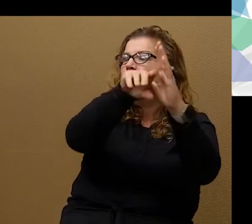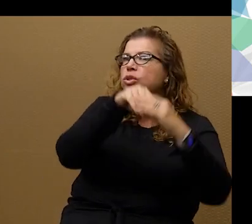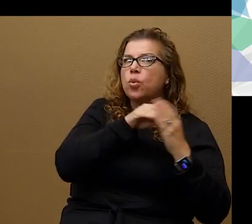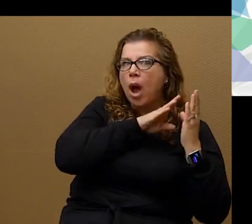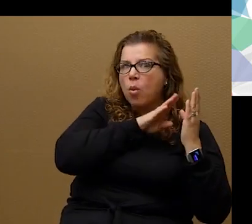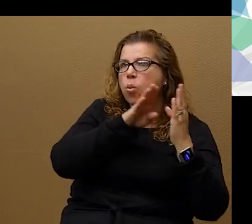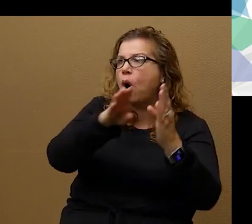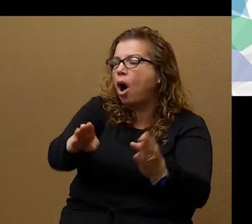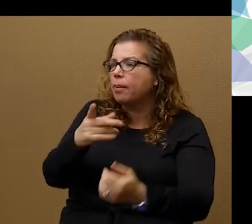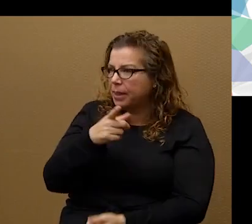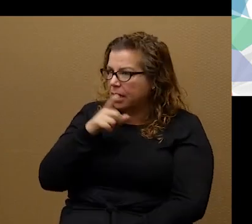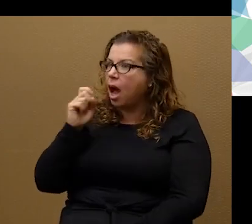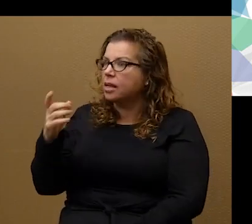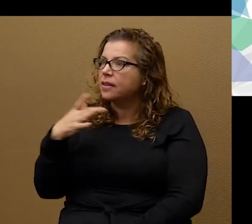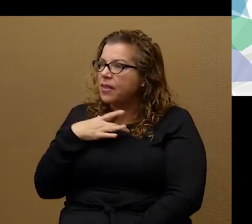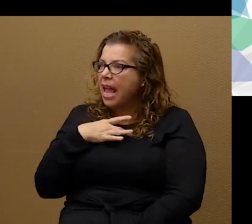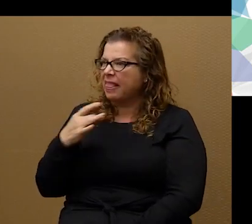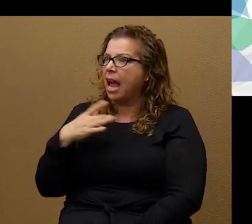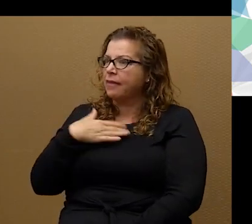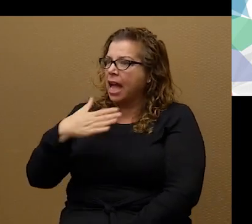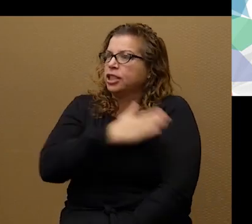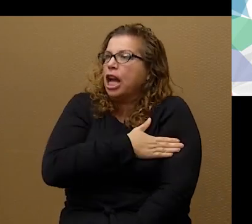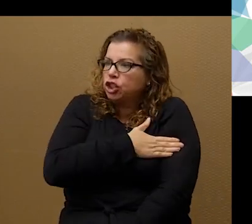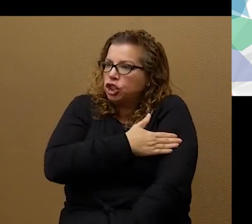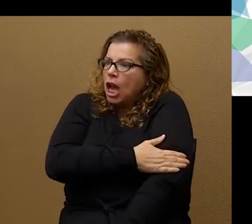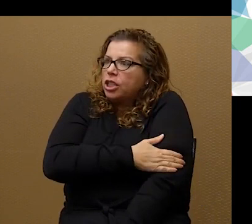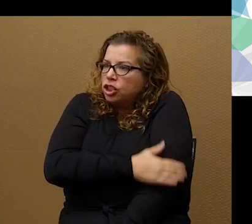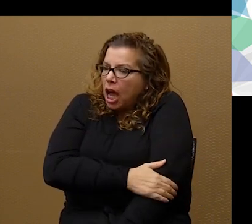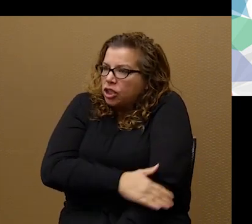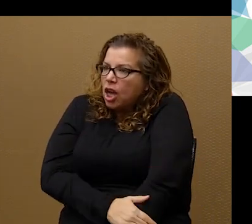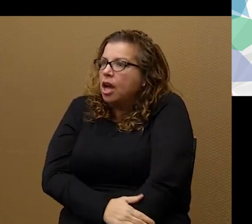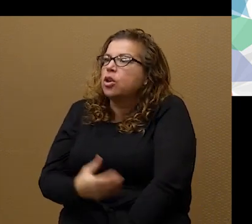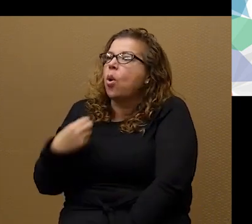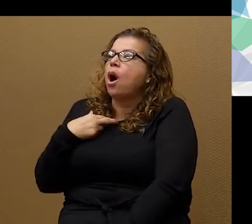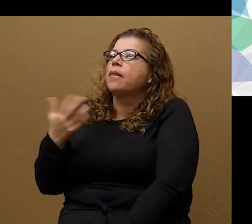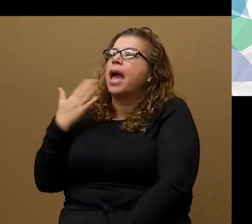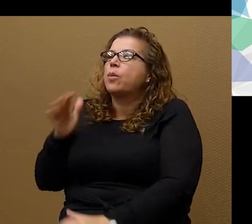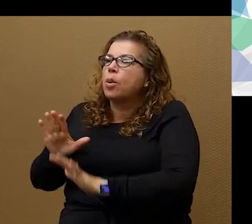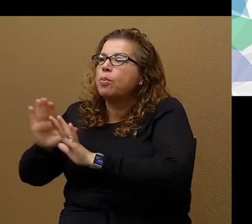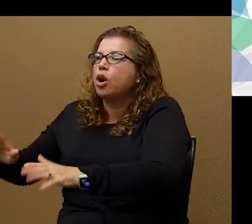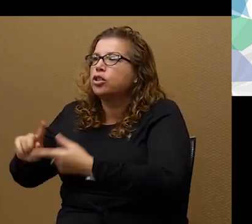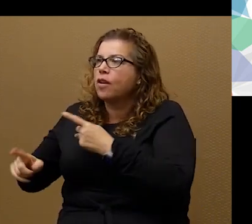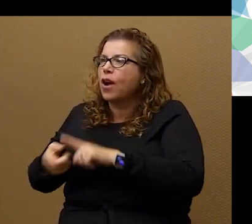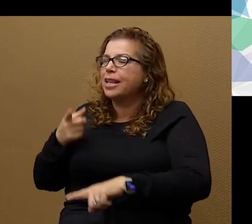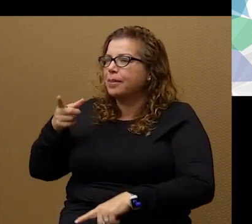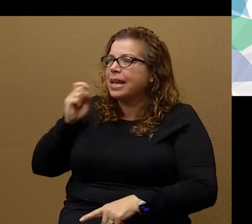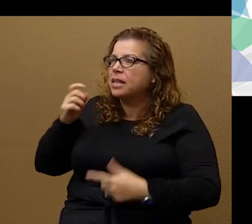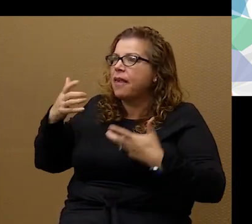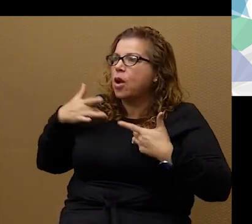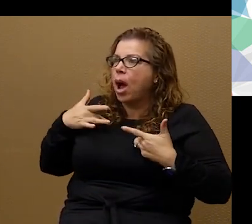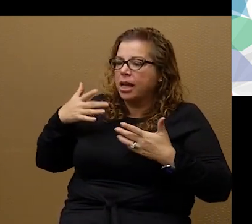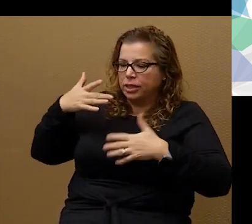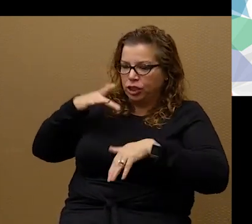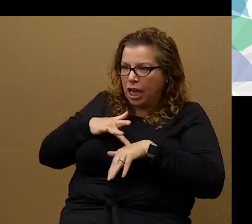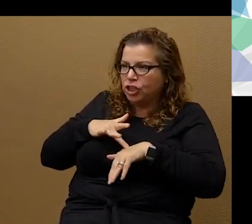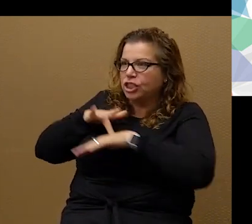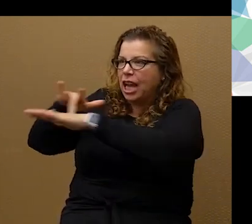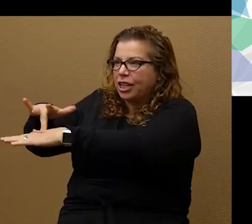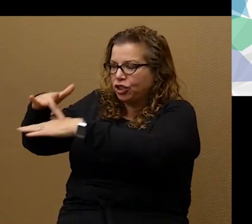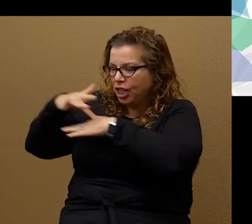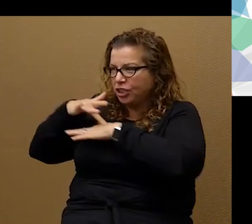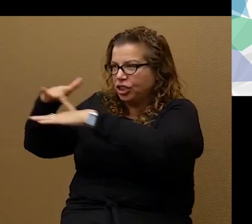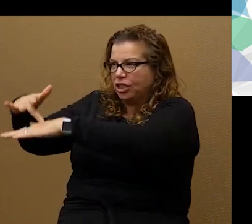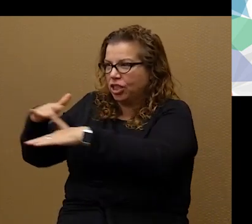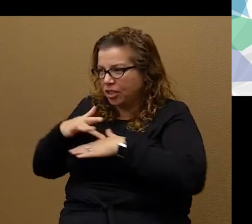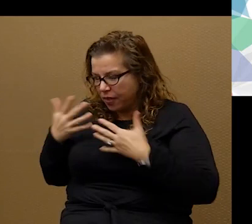they push friends. They're seeking sensory. They seek rough and tumble. They're